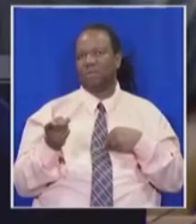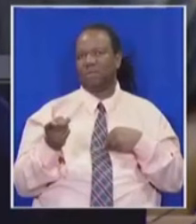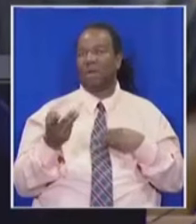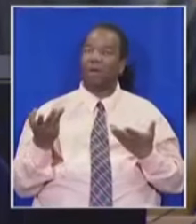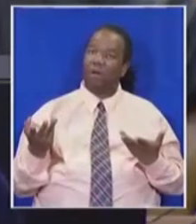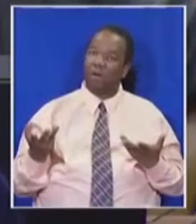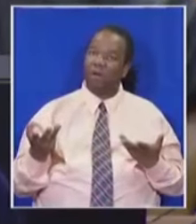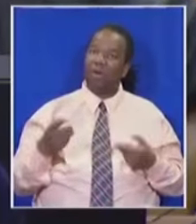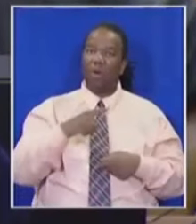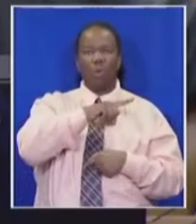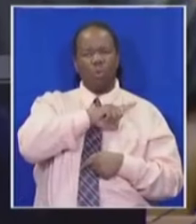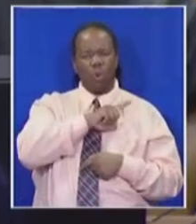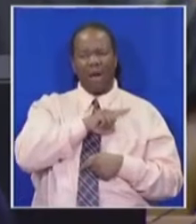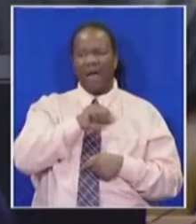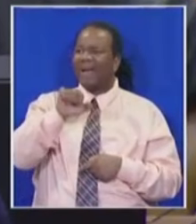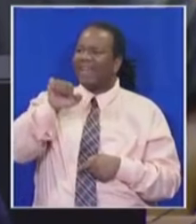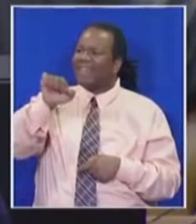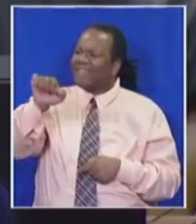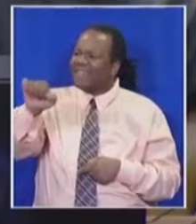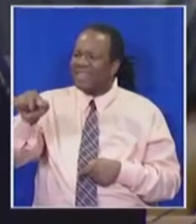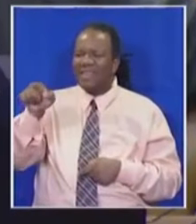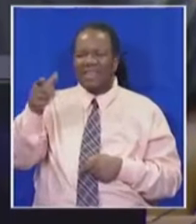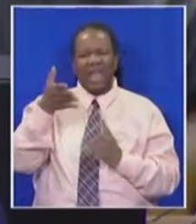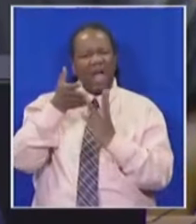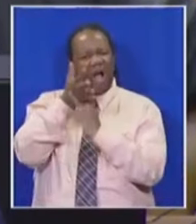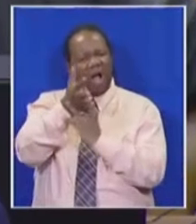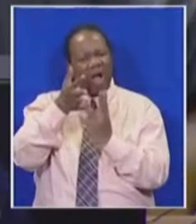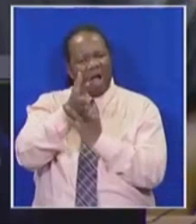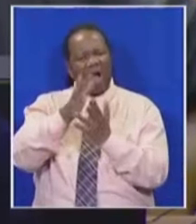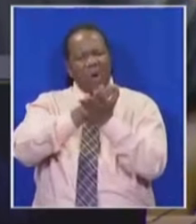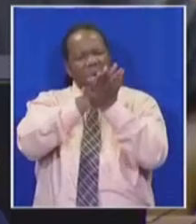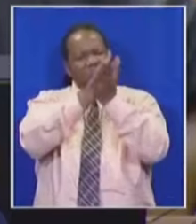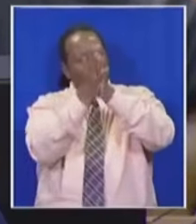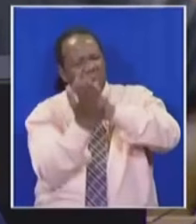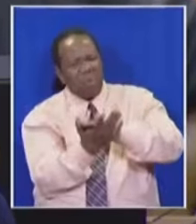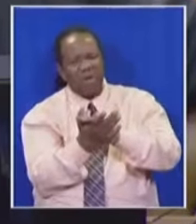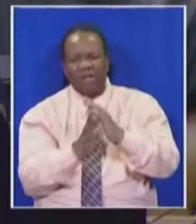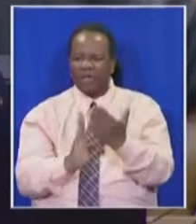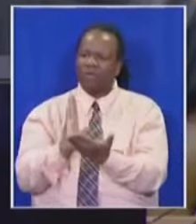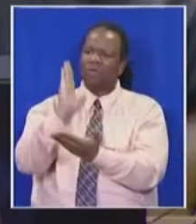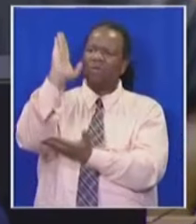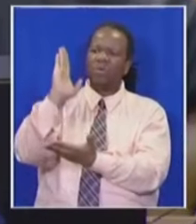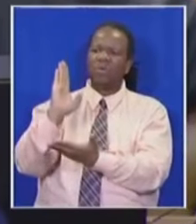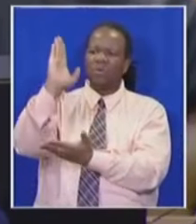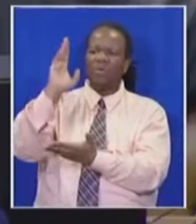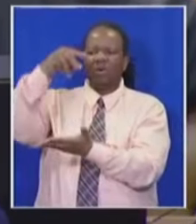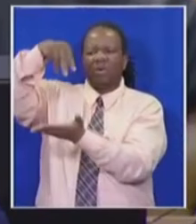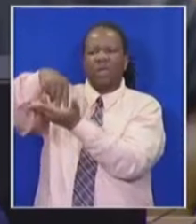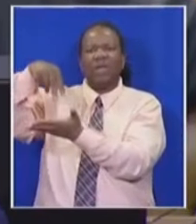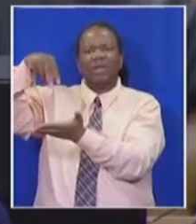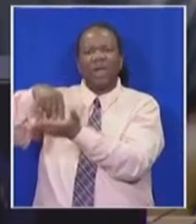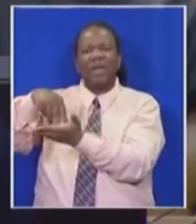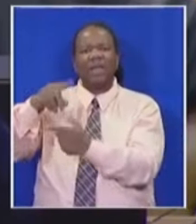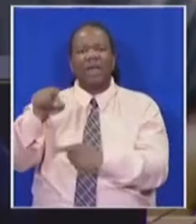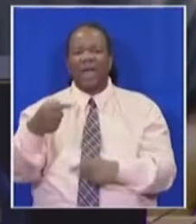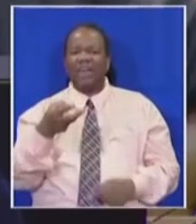because he's imposing himself, he's disrupting the House, he's standing up without being recognized, they are shouting at the presiding